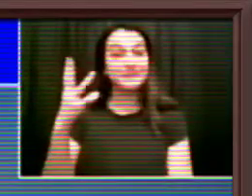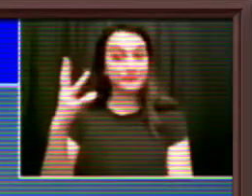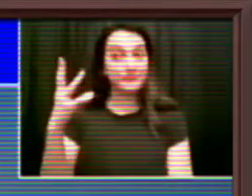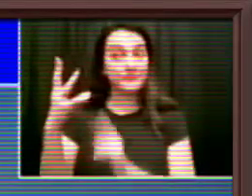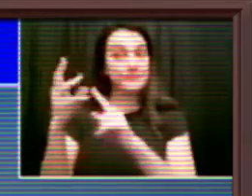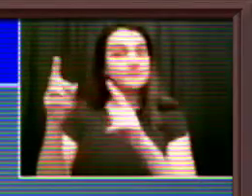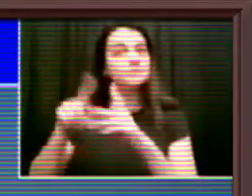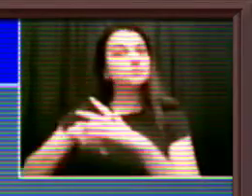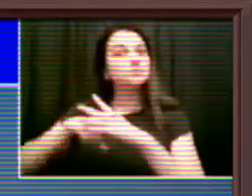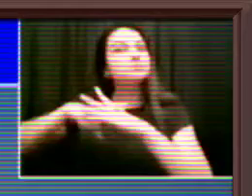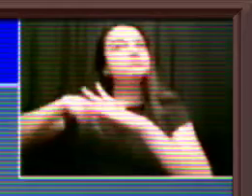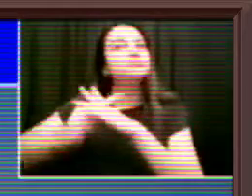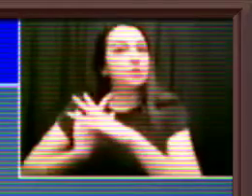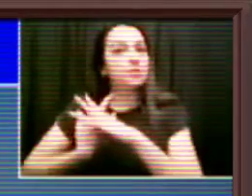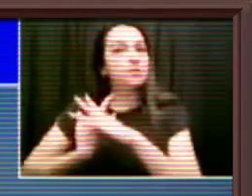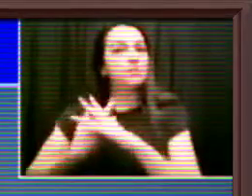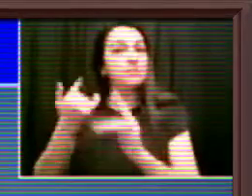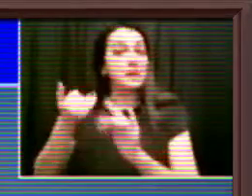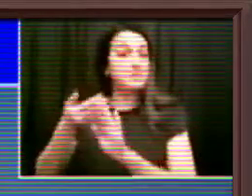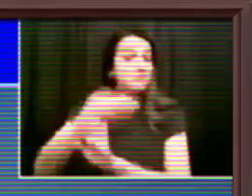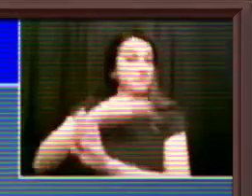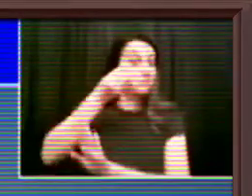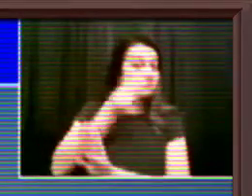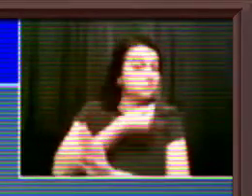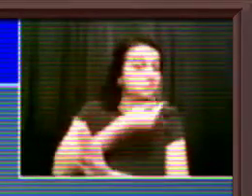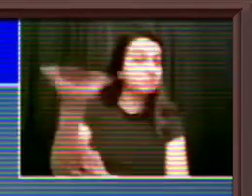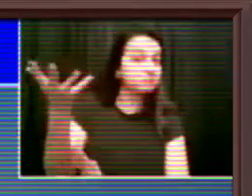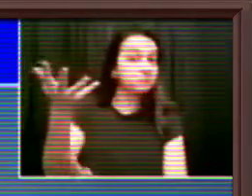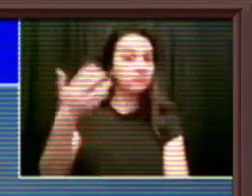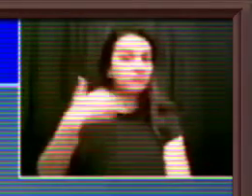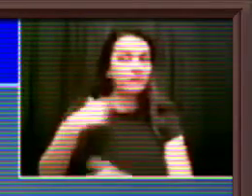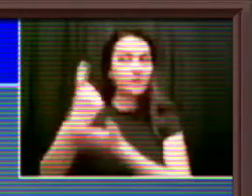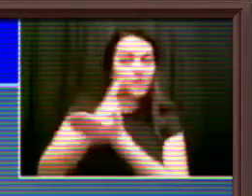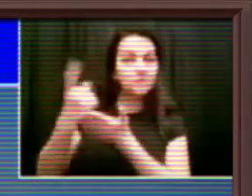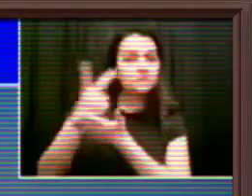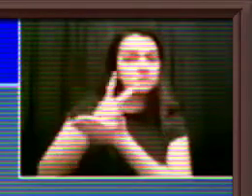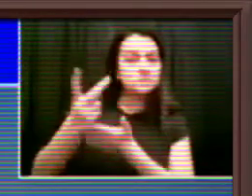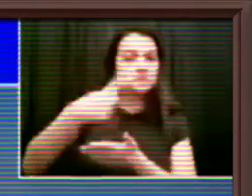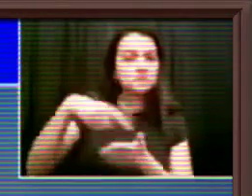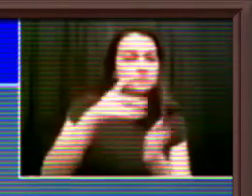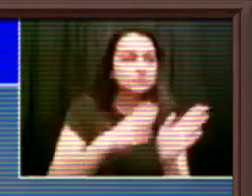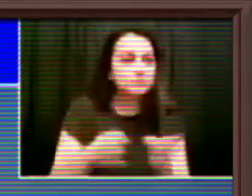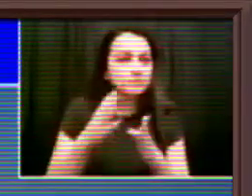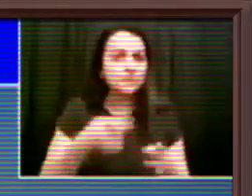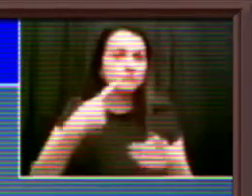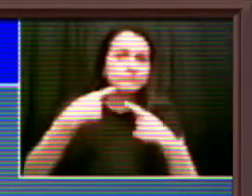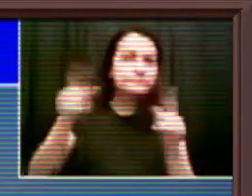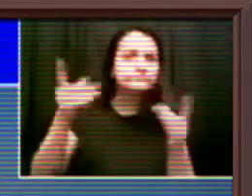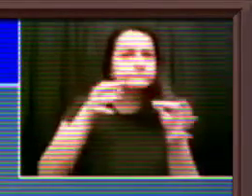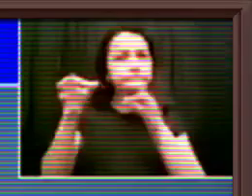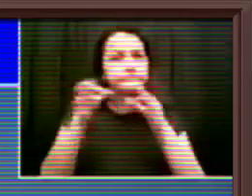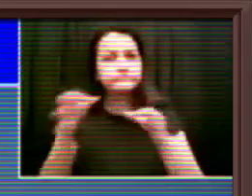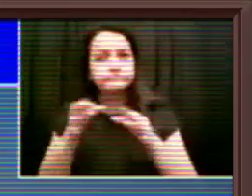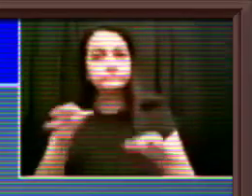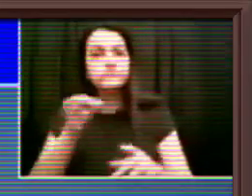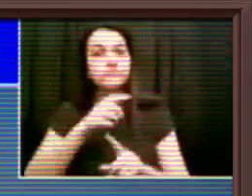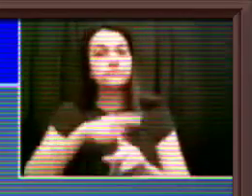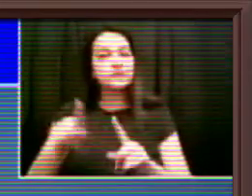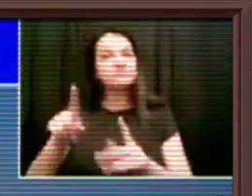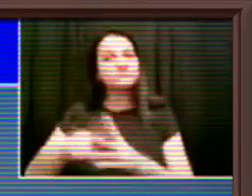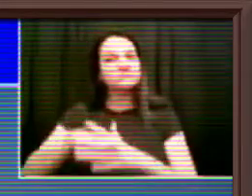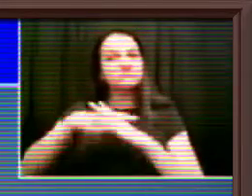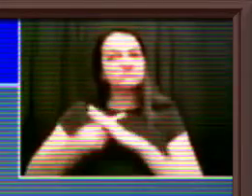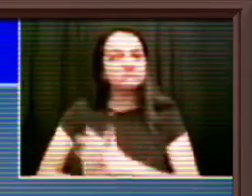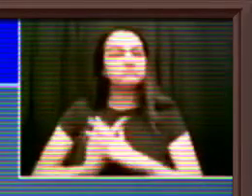Then federal. Federal can only deal with things that are federal, like public schools and things like that. If they